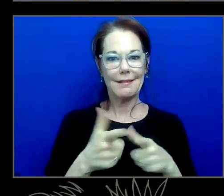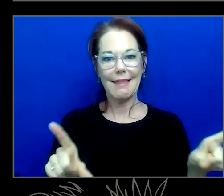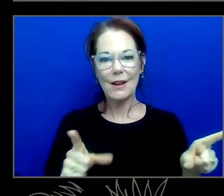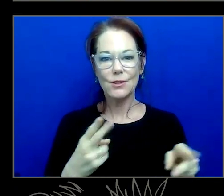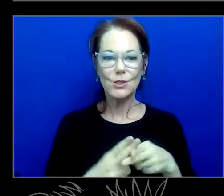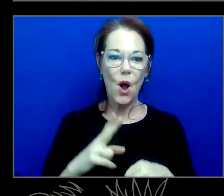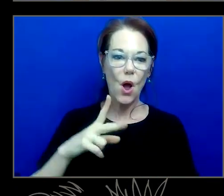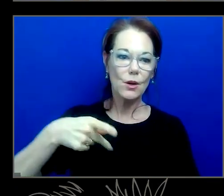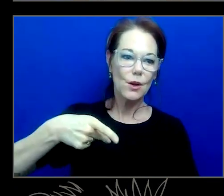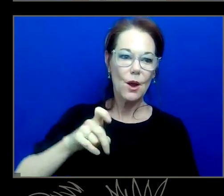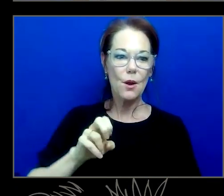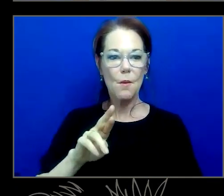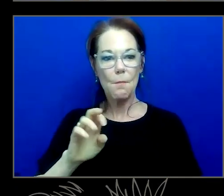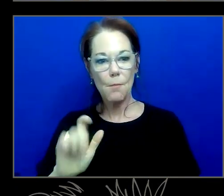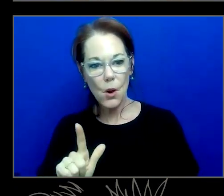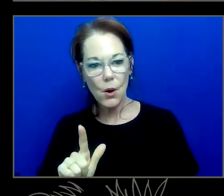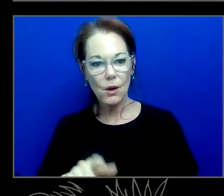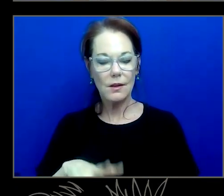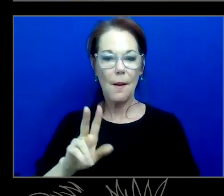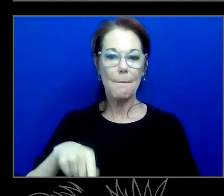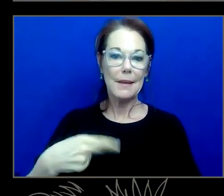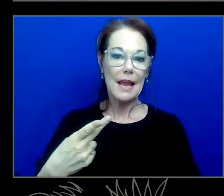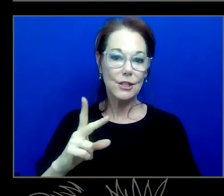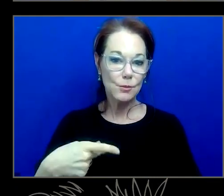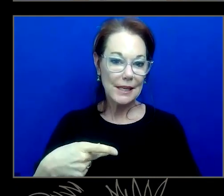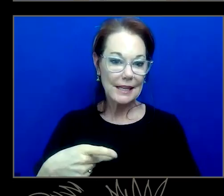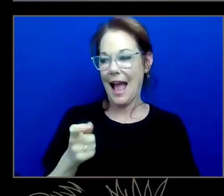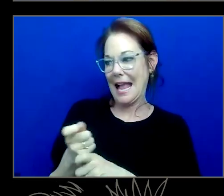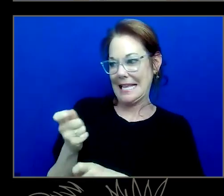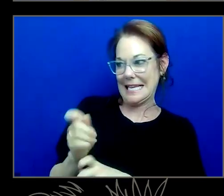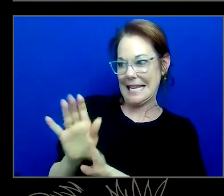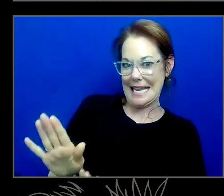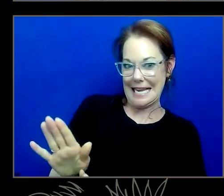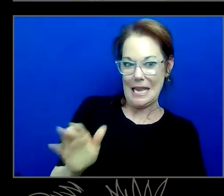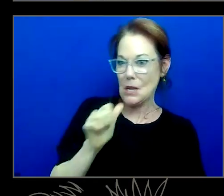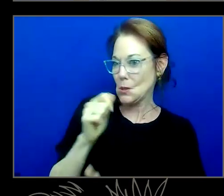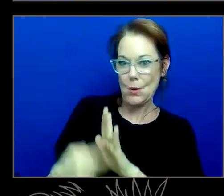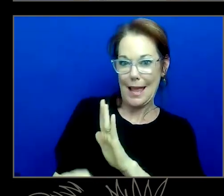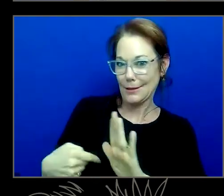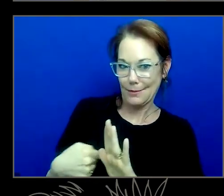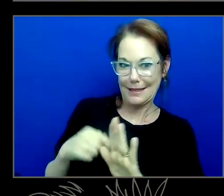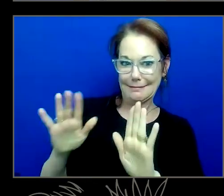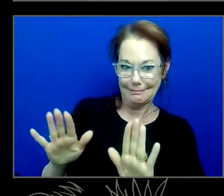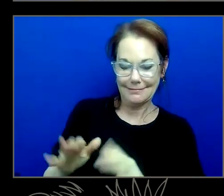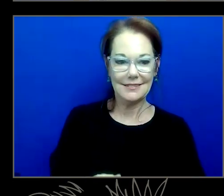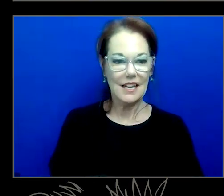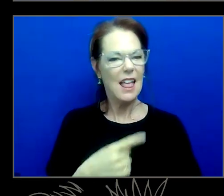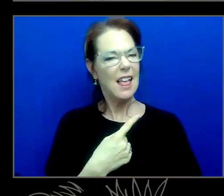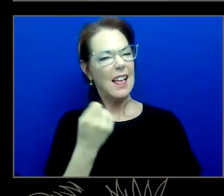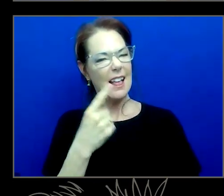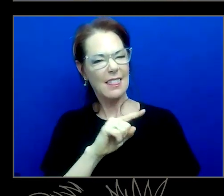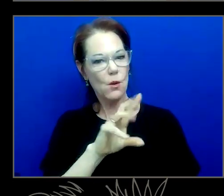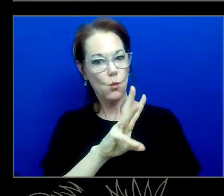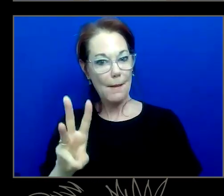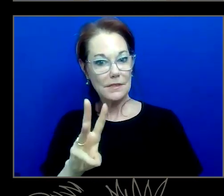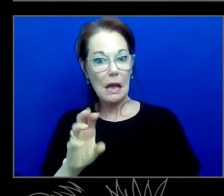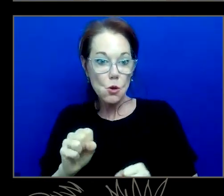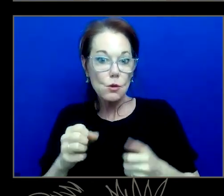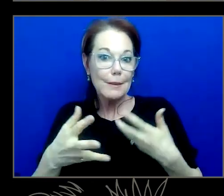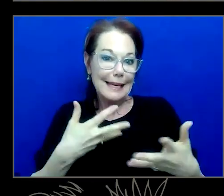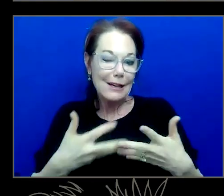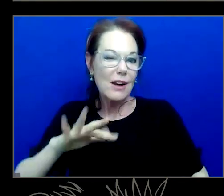and PHP. I kid. Laravel team's going to cancel me. And these websites could even be interactive,